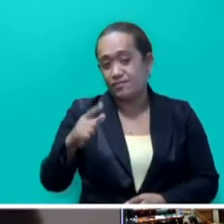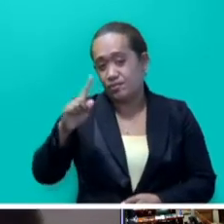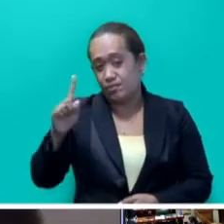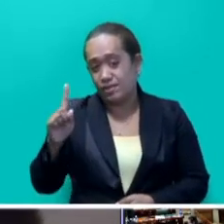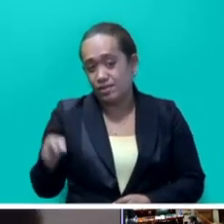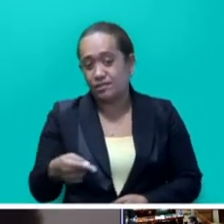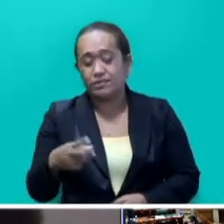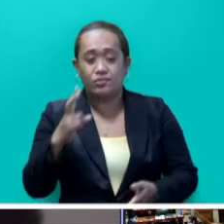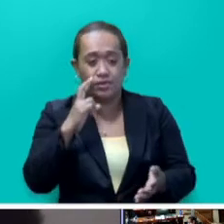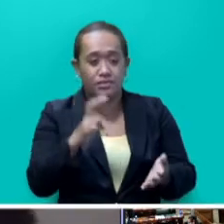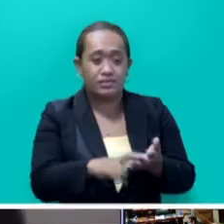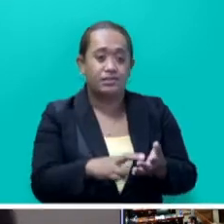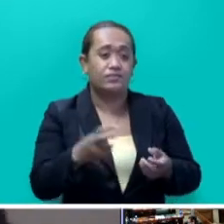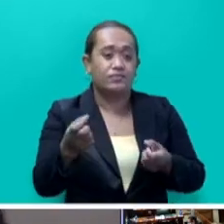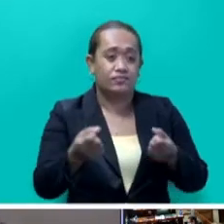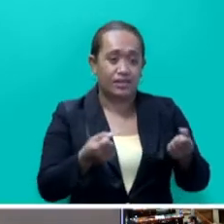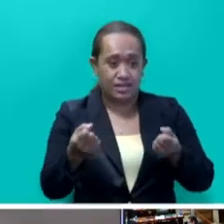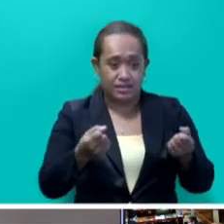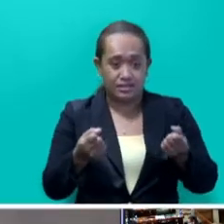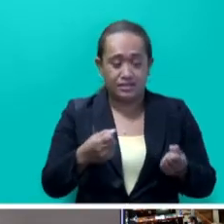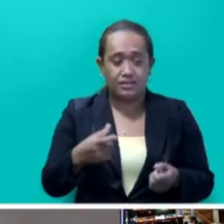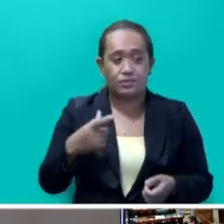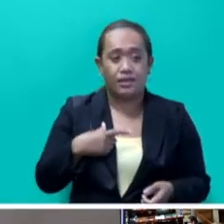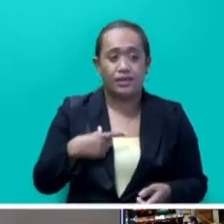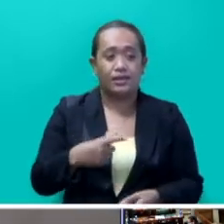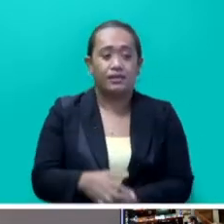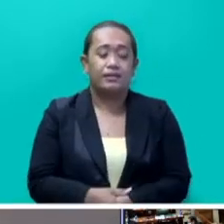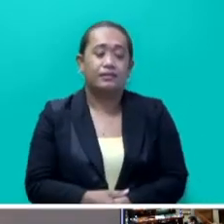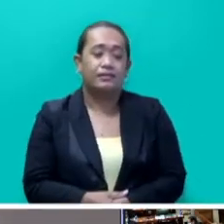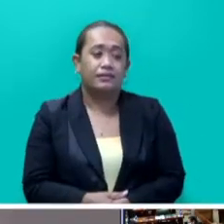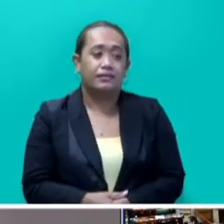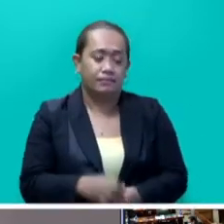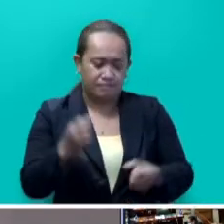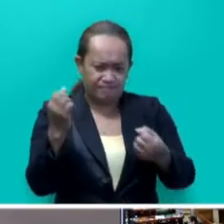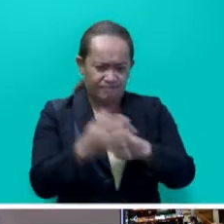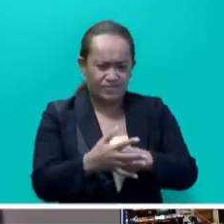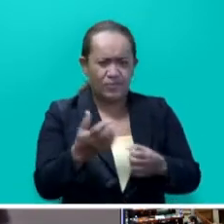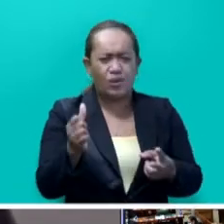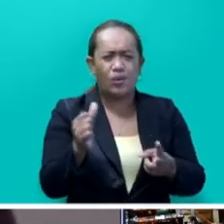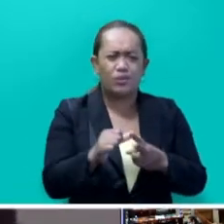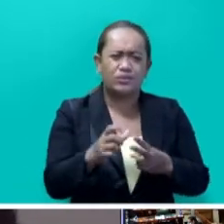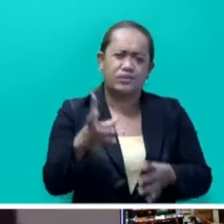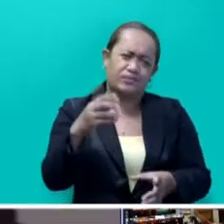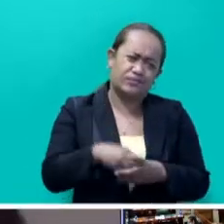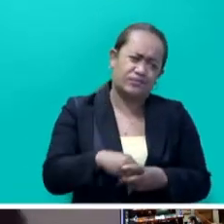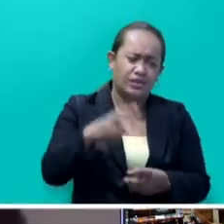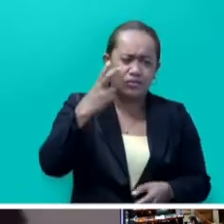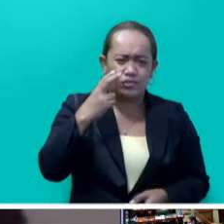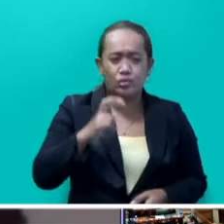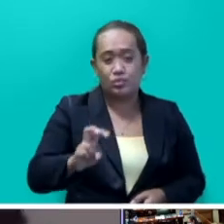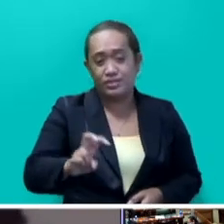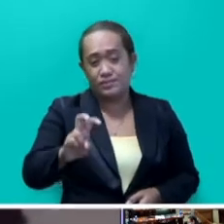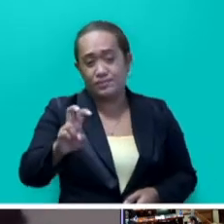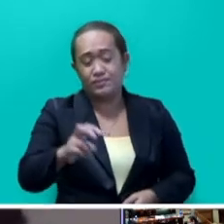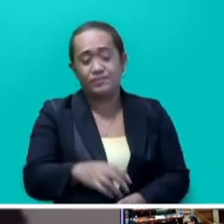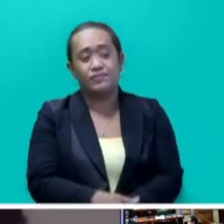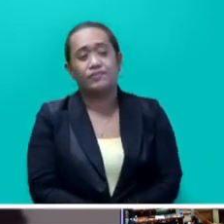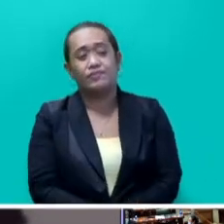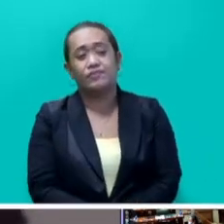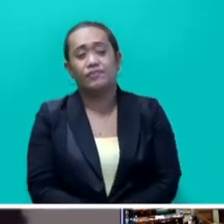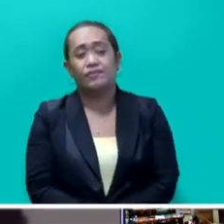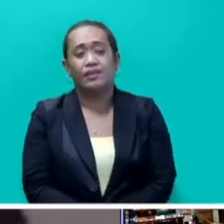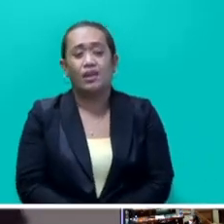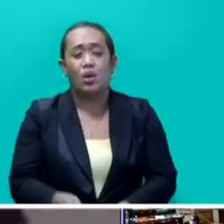1,072 registered commercial vehicles. The pandemic also has a direct impact on the tourism sector, also, Honourable Speaker, sir, affecting many